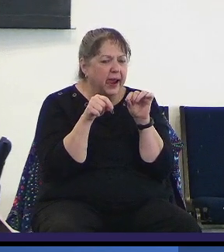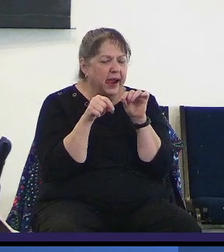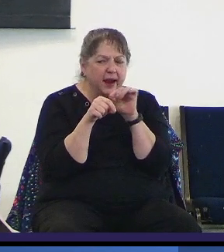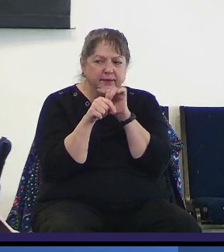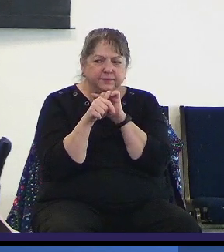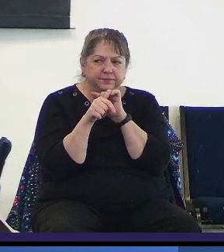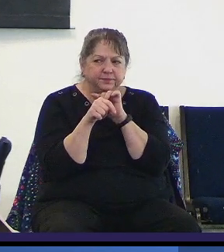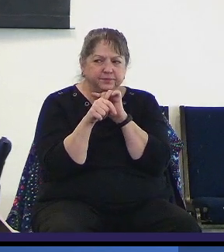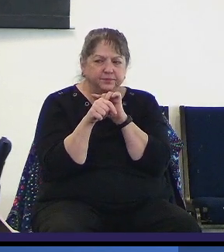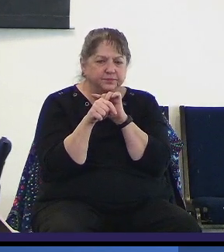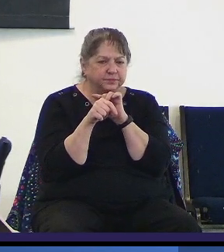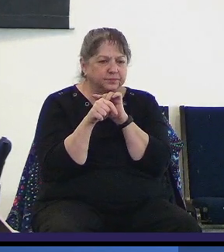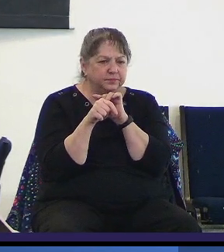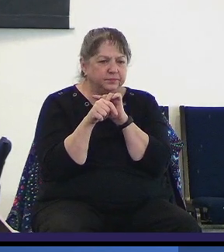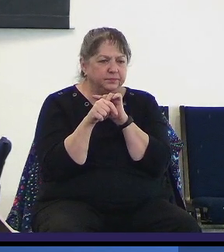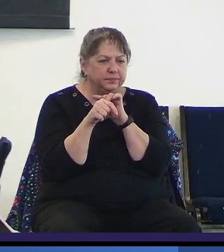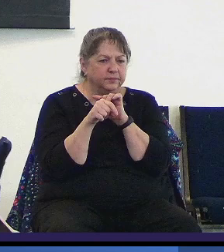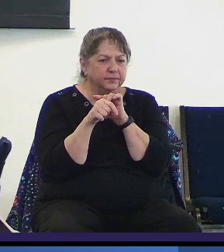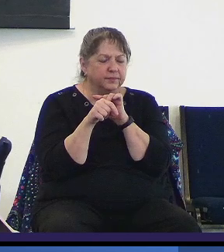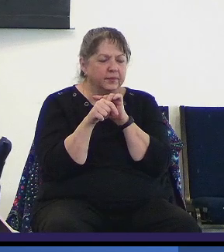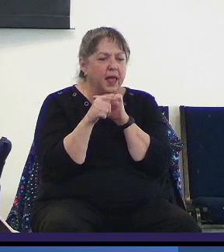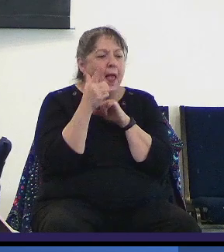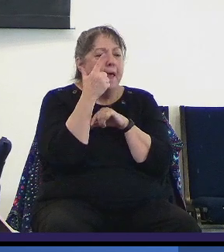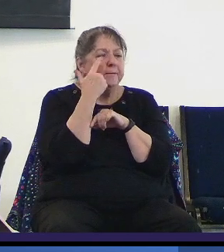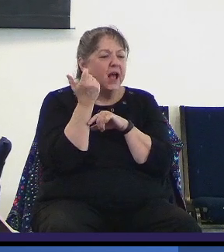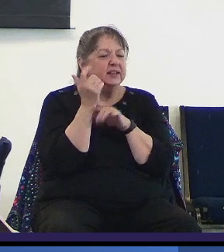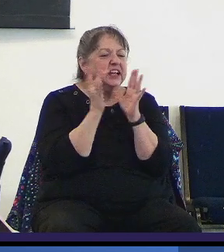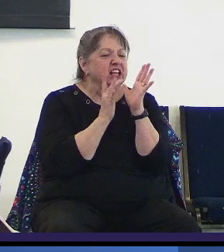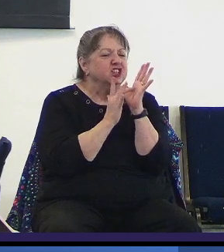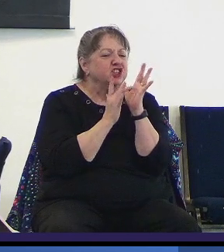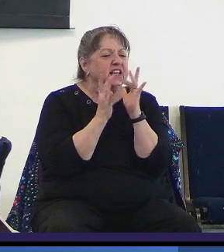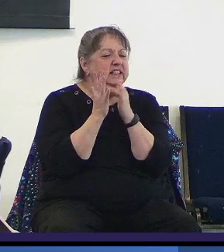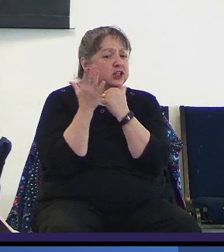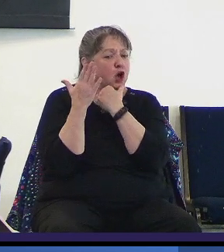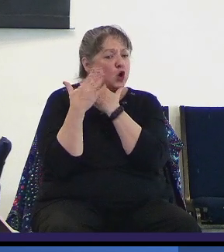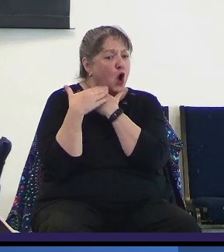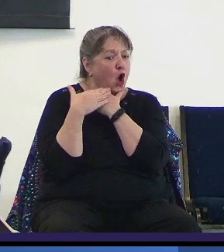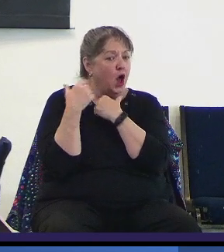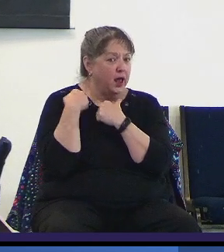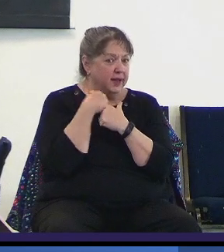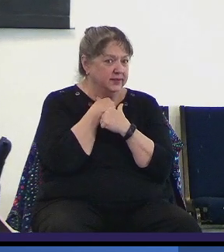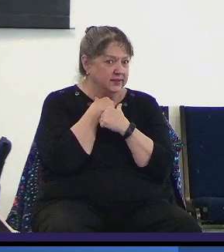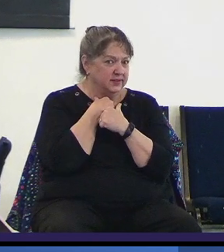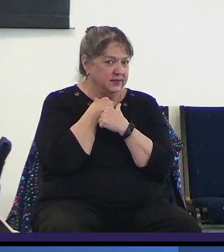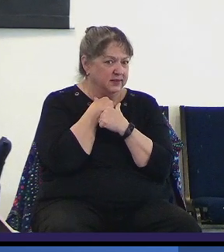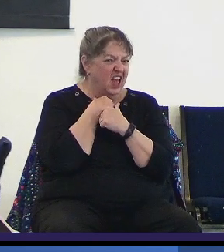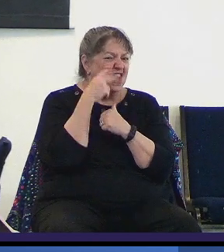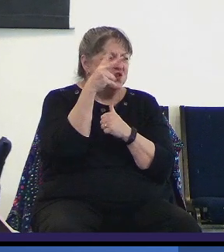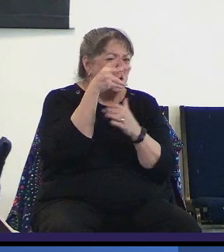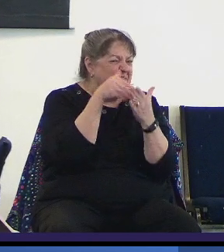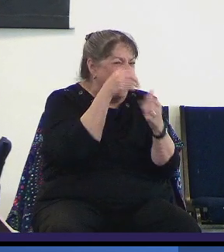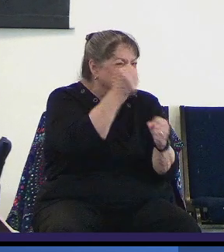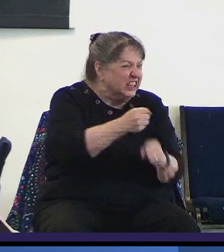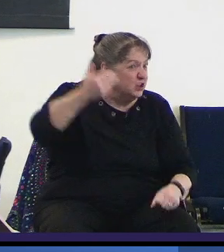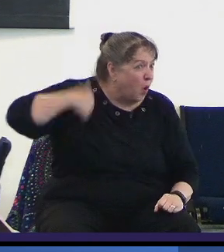Because of our calling and our purpose and the Great Commission over 2,000 years now,